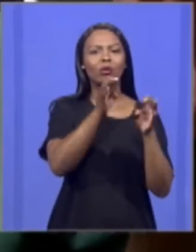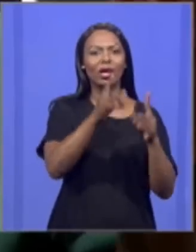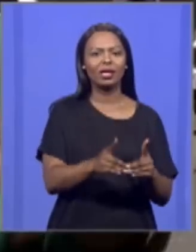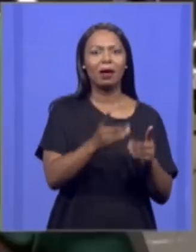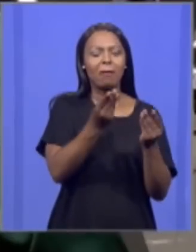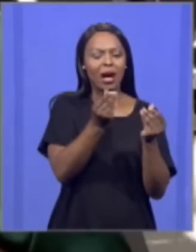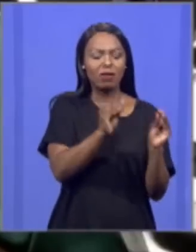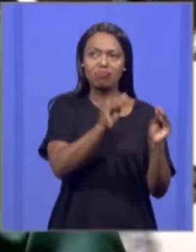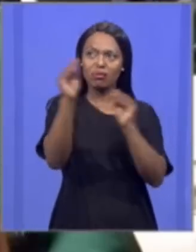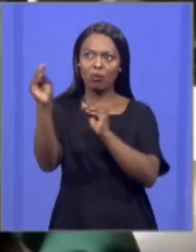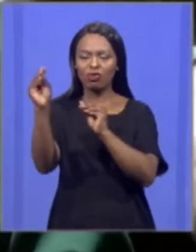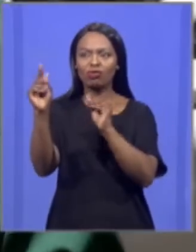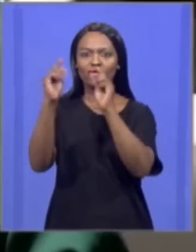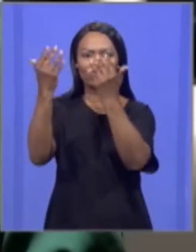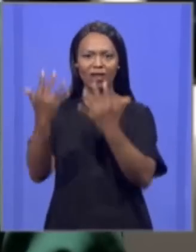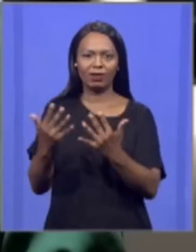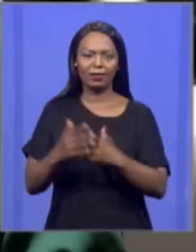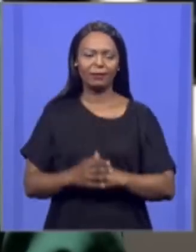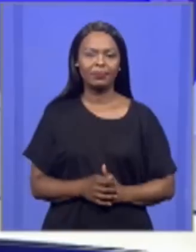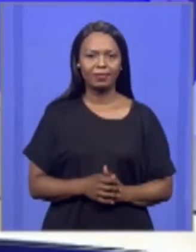from treasury straight to institutions.